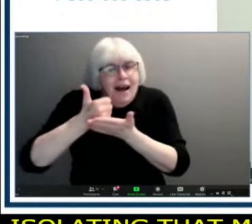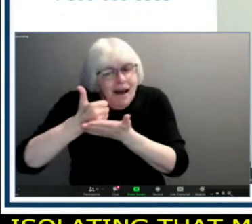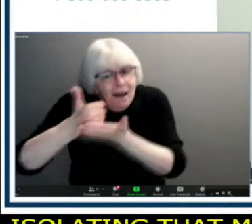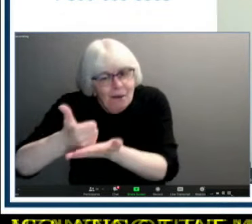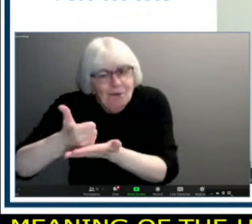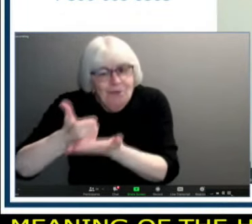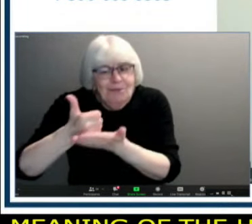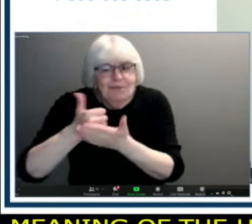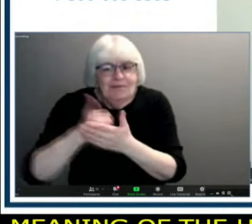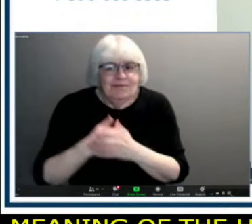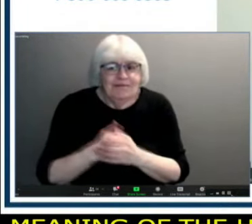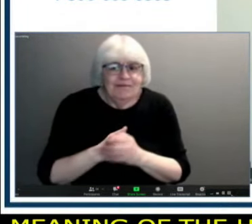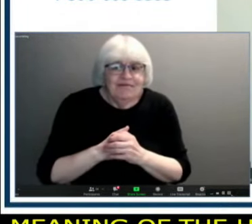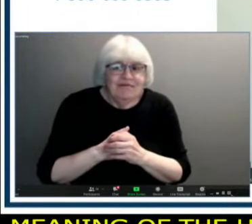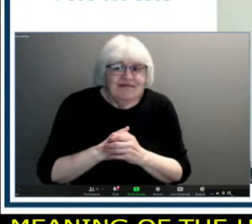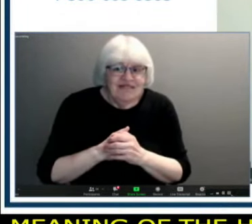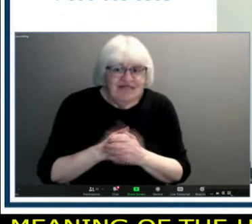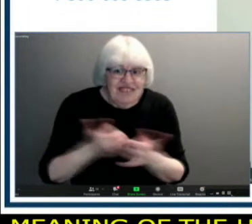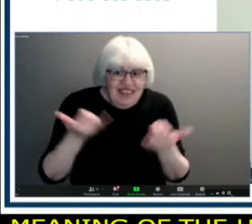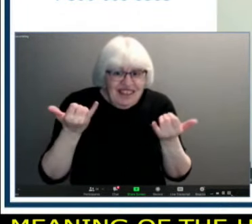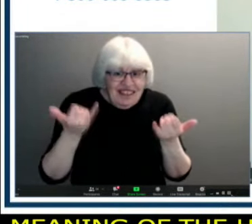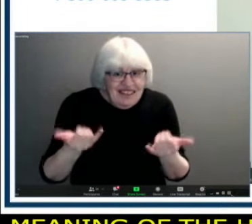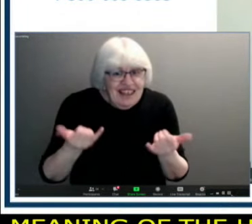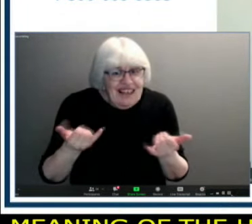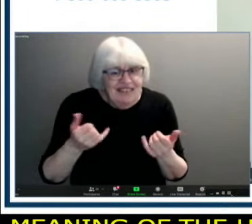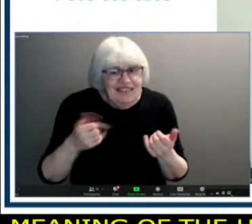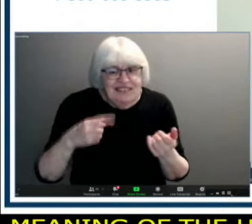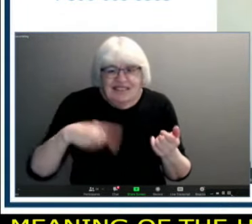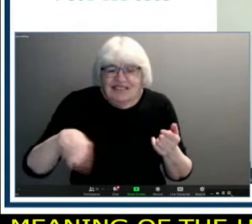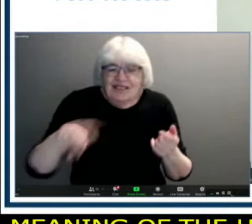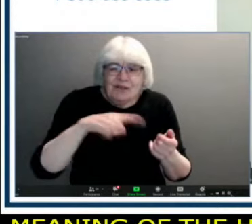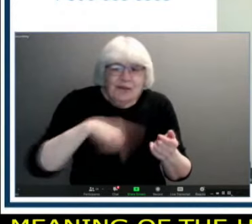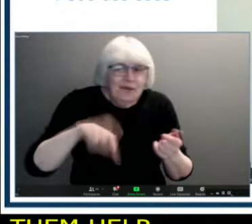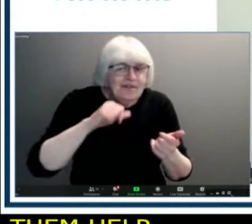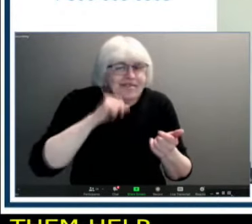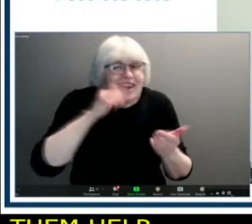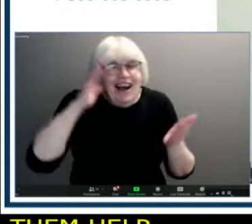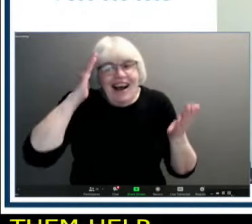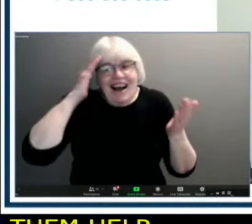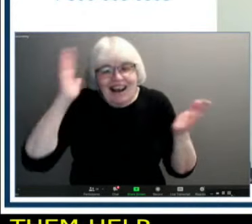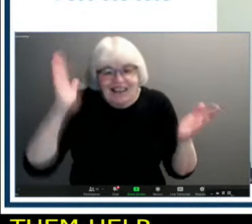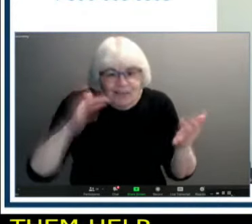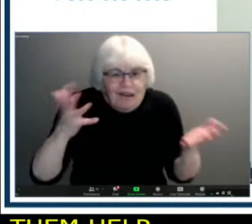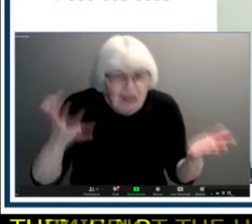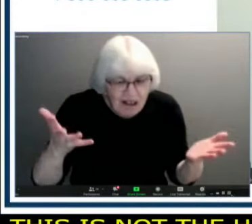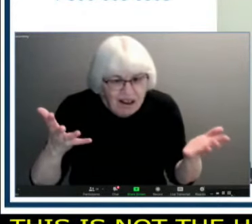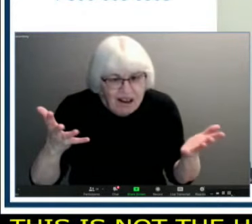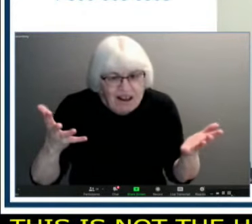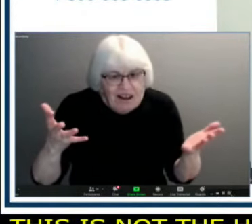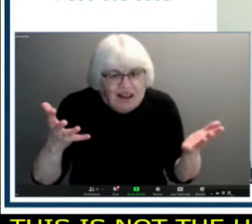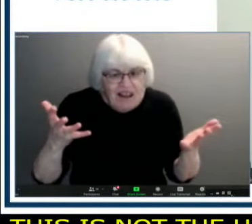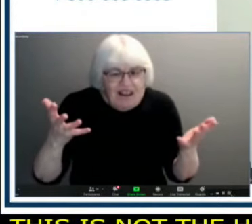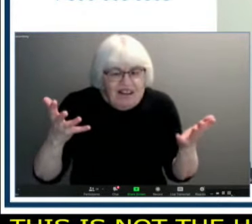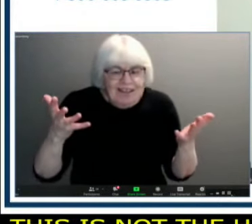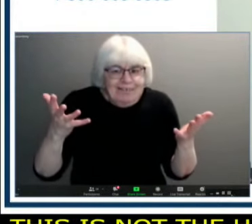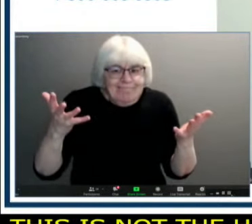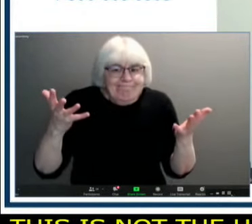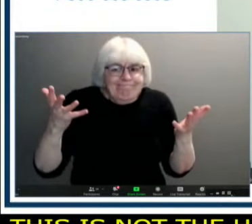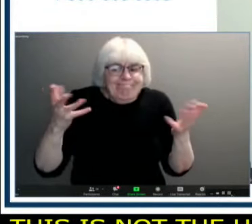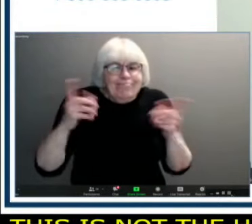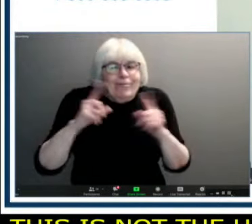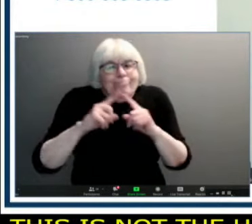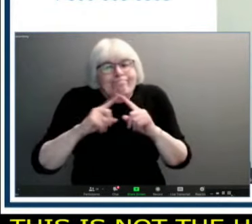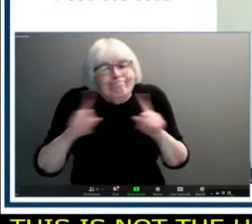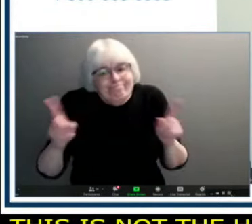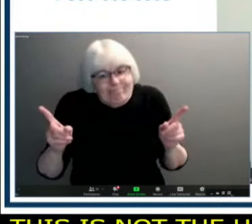the holiday that you expected. It's not the holiday anyone expected. But still, I wish you and